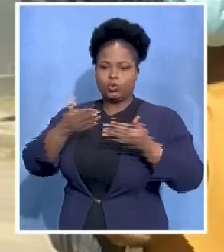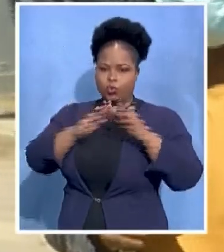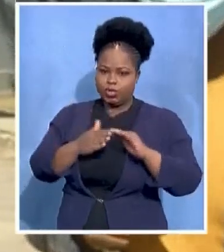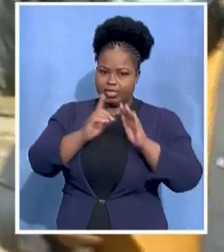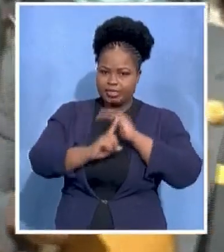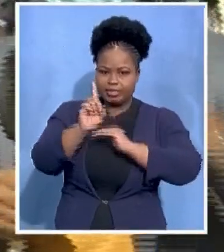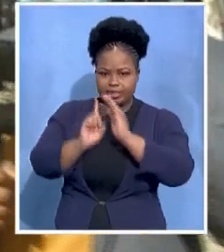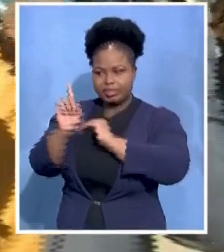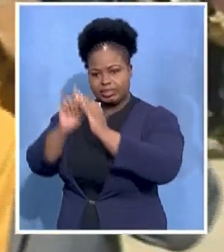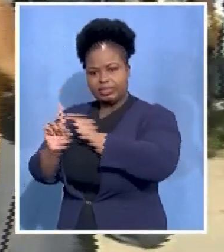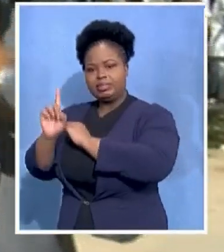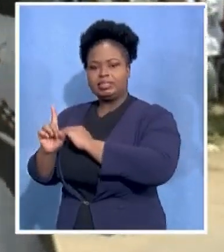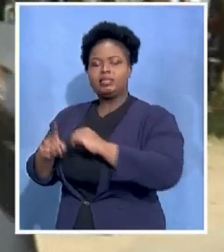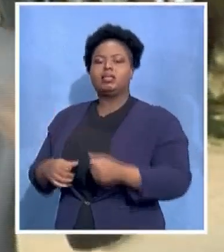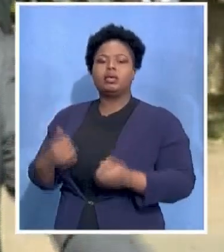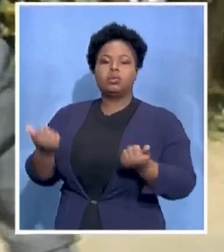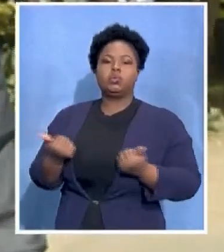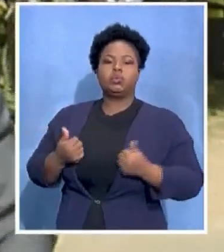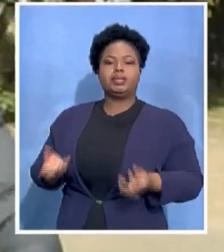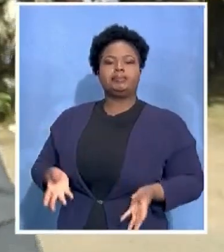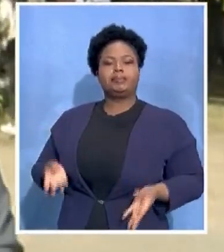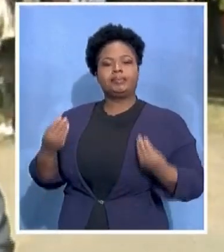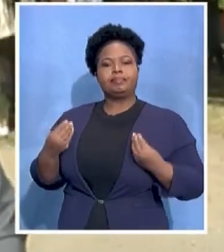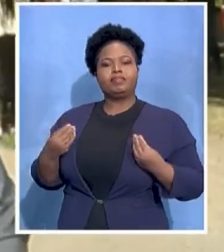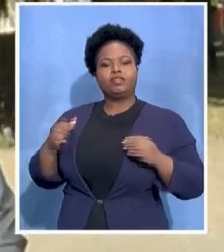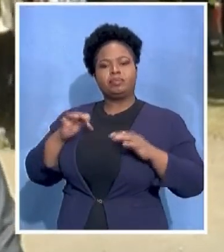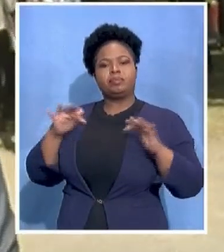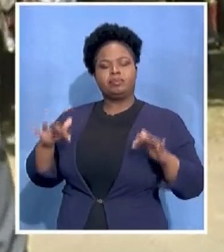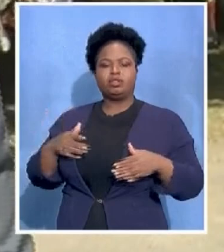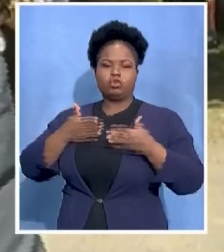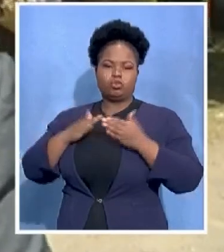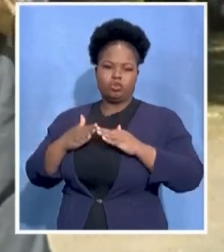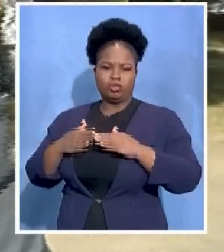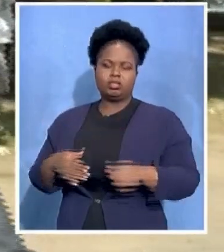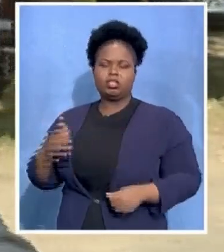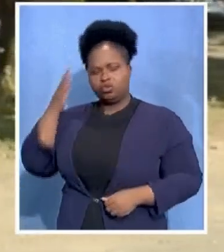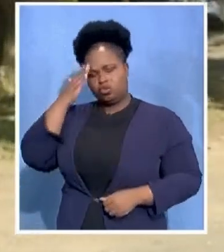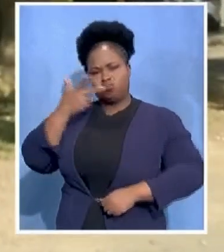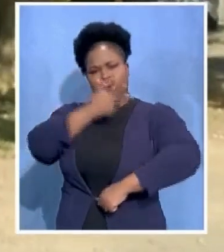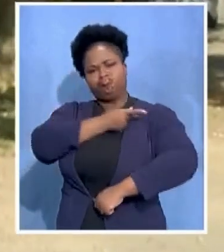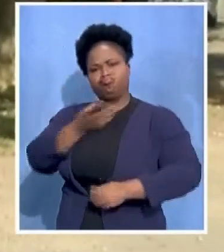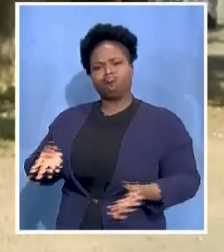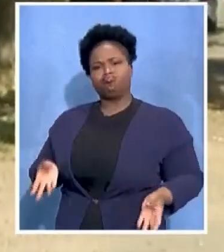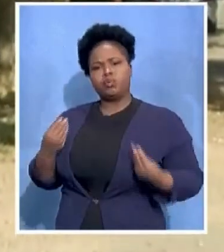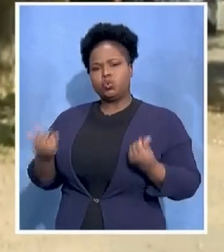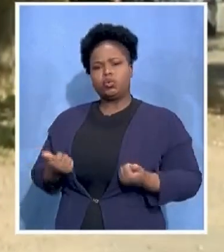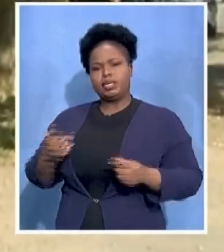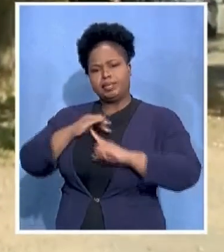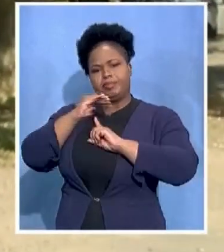to people in the villages, they have already taken, they are already protected, they have already prevented